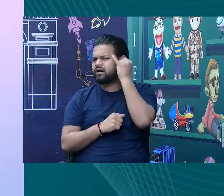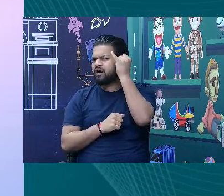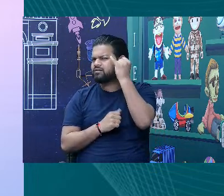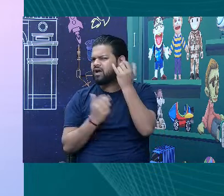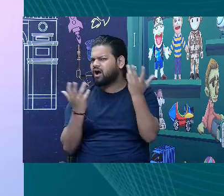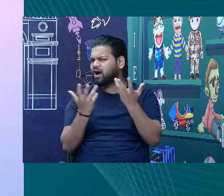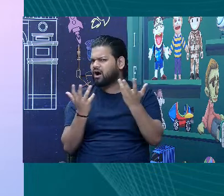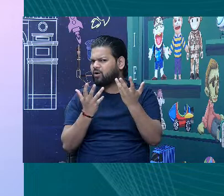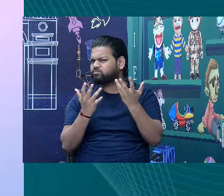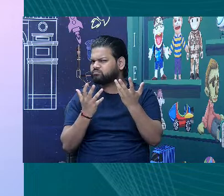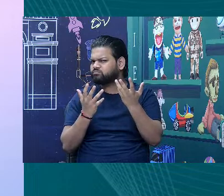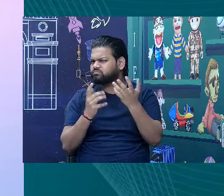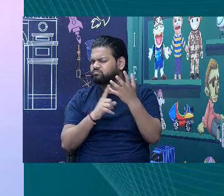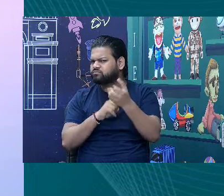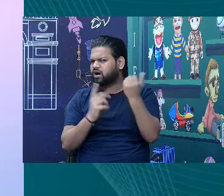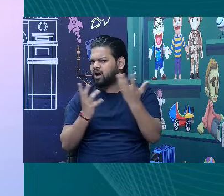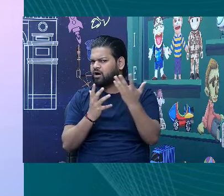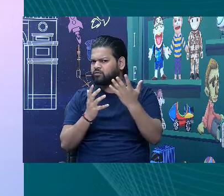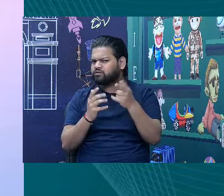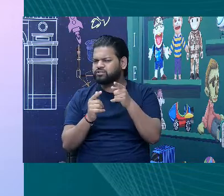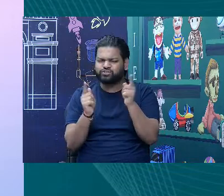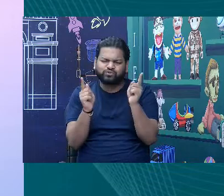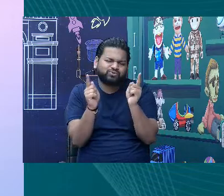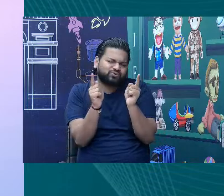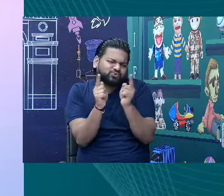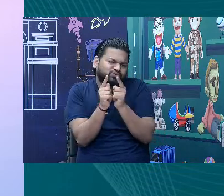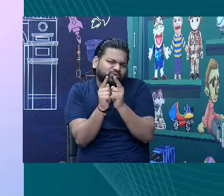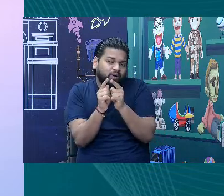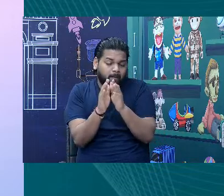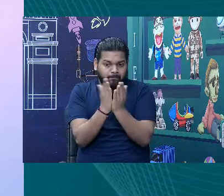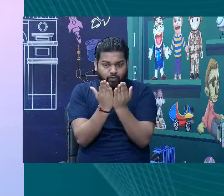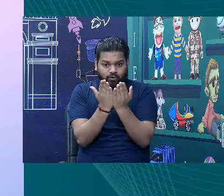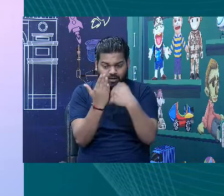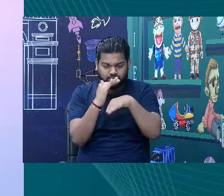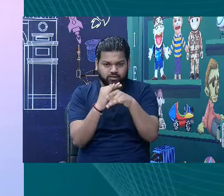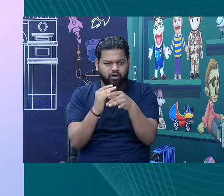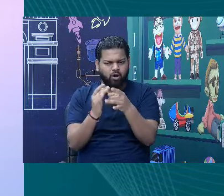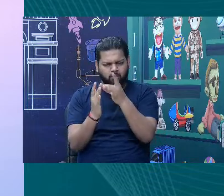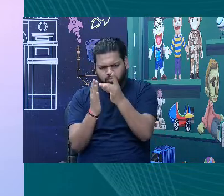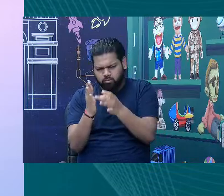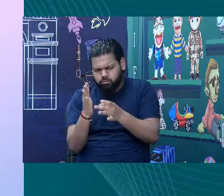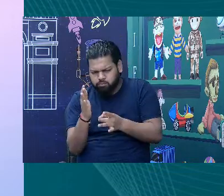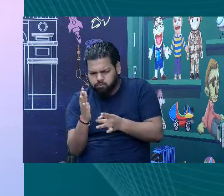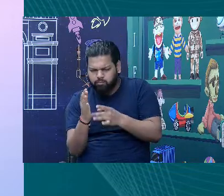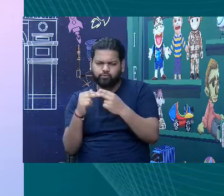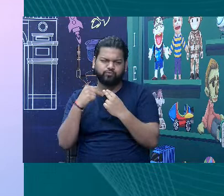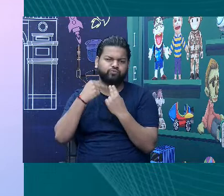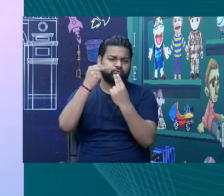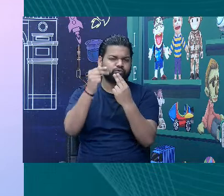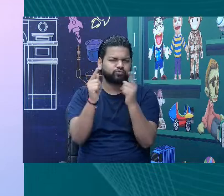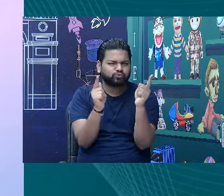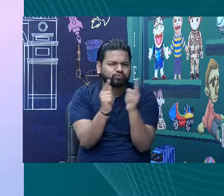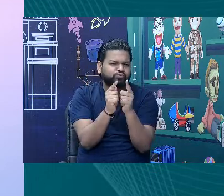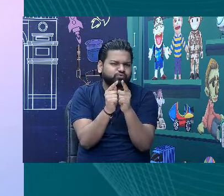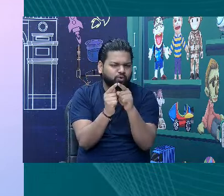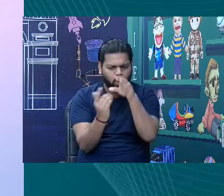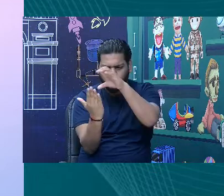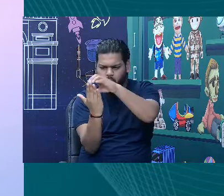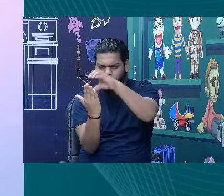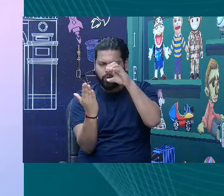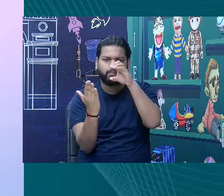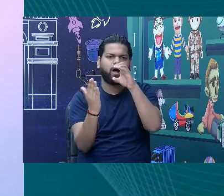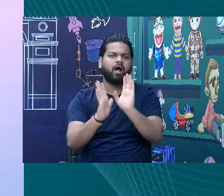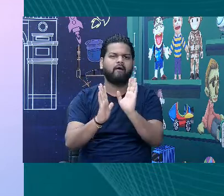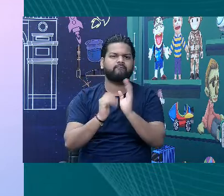a small part from a big book. Okay. You read it and you become so motivated by it that you feel like reading the entire book. So that is